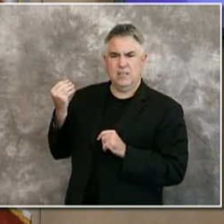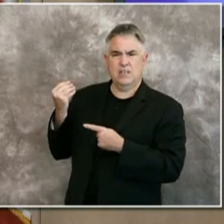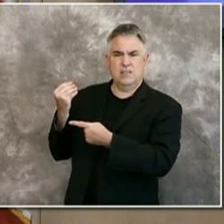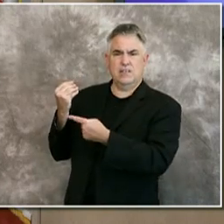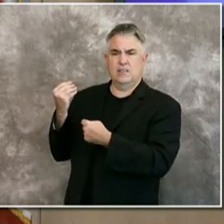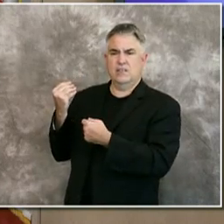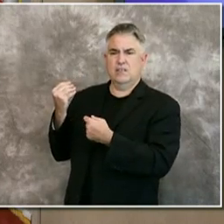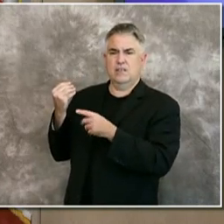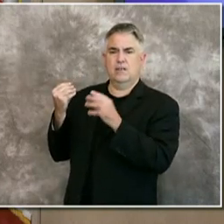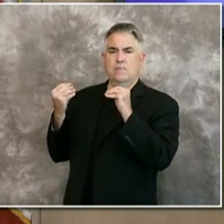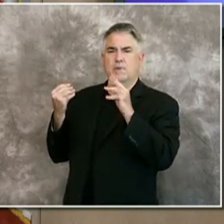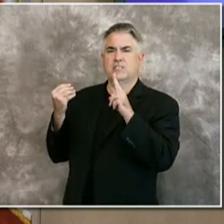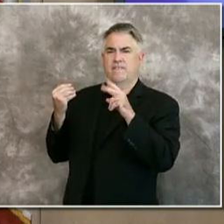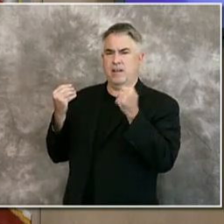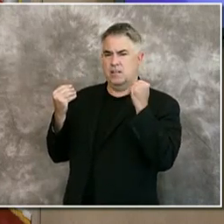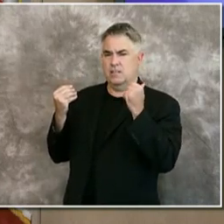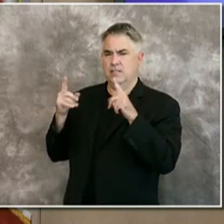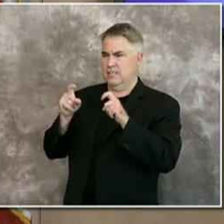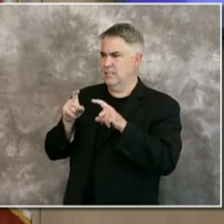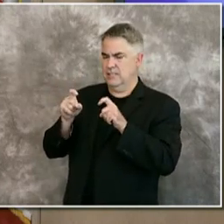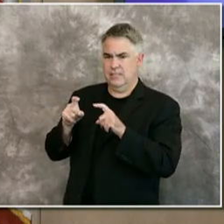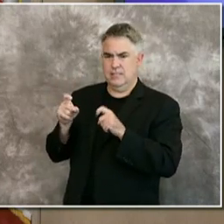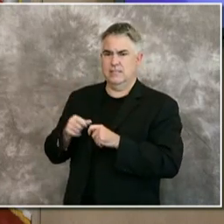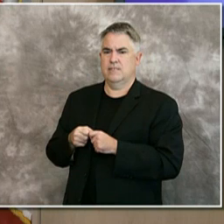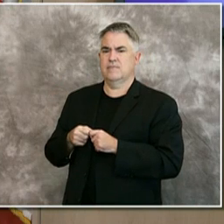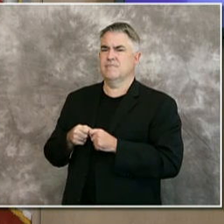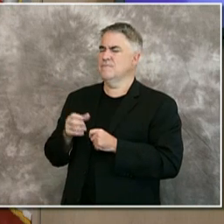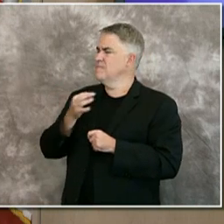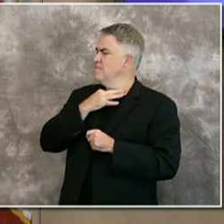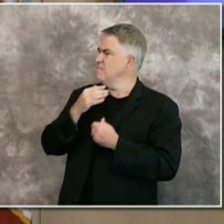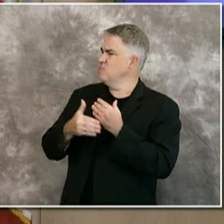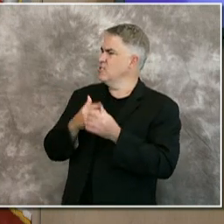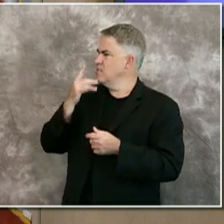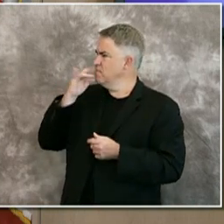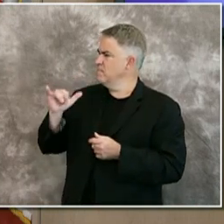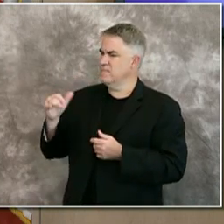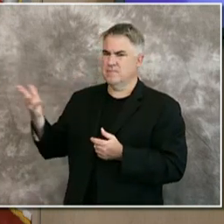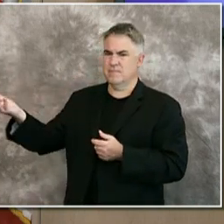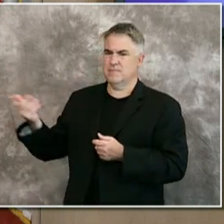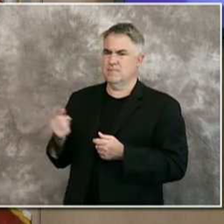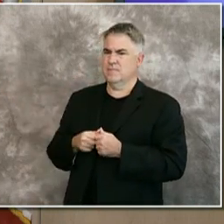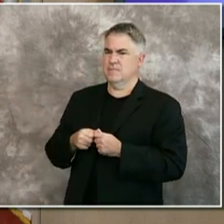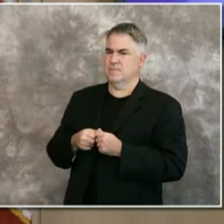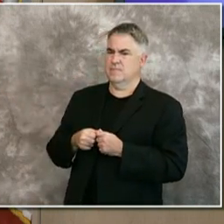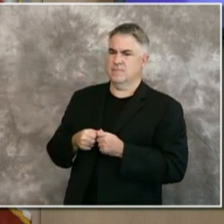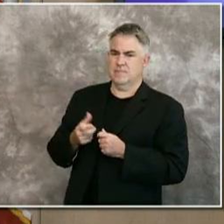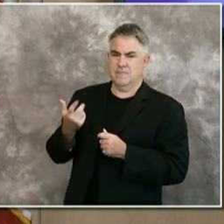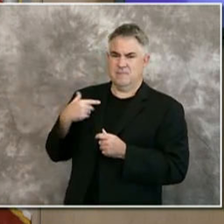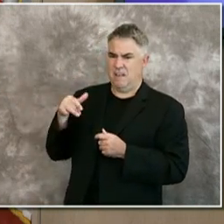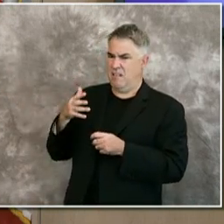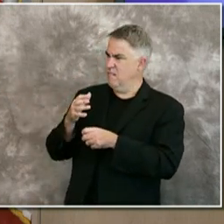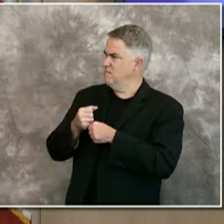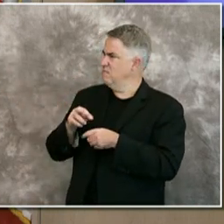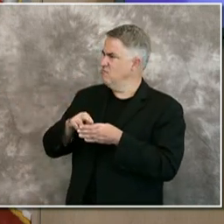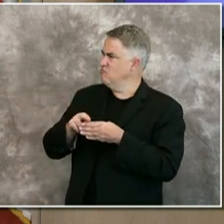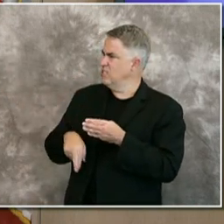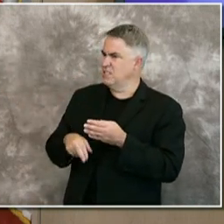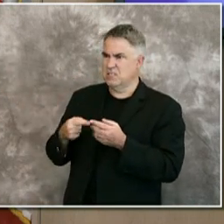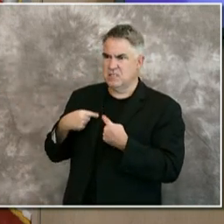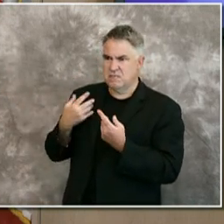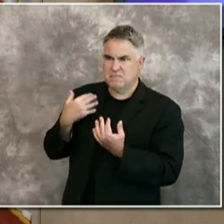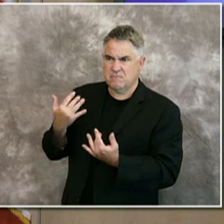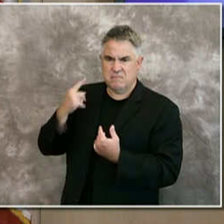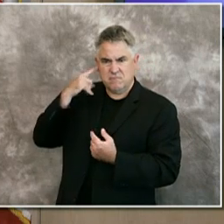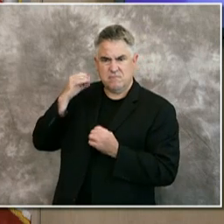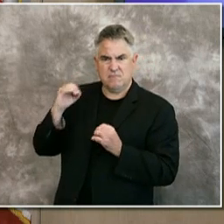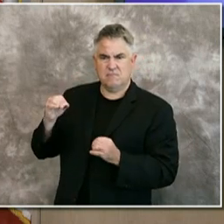Stadium location to kind of see what the process is like. As of today, 7 days later, I still had not received the results. I did call the nurse